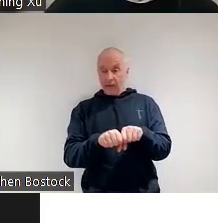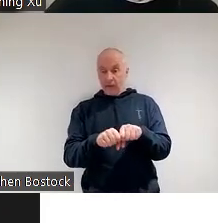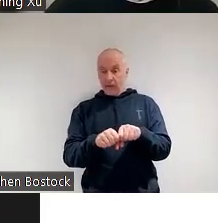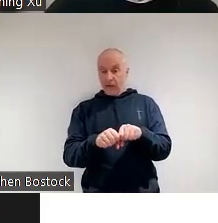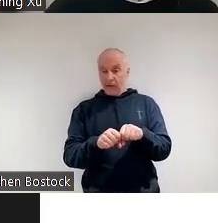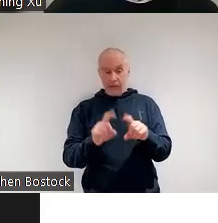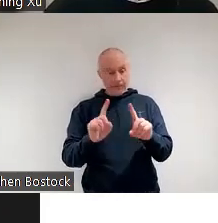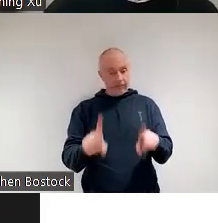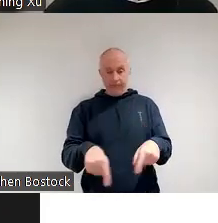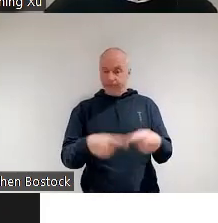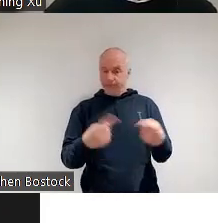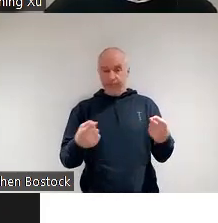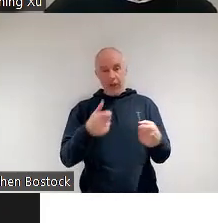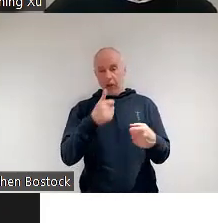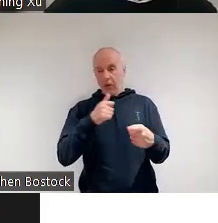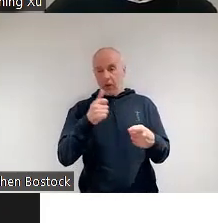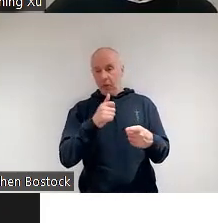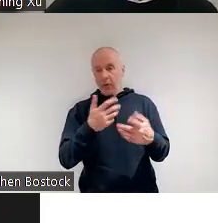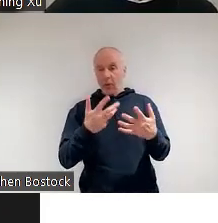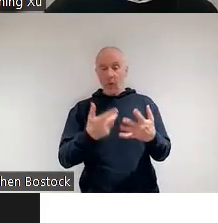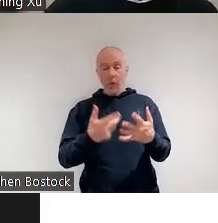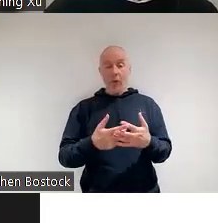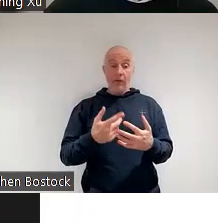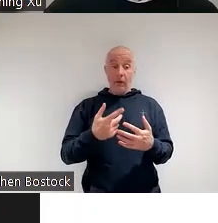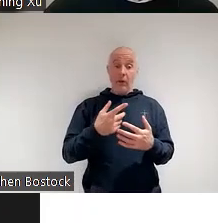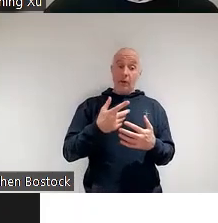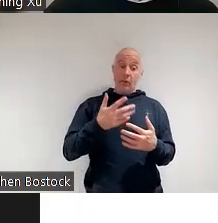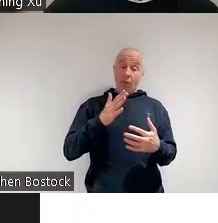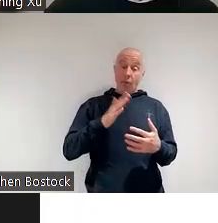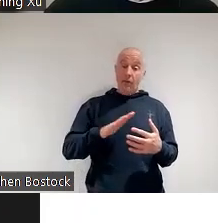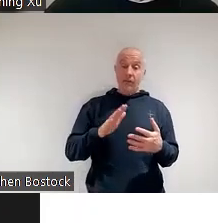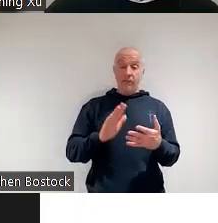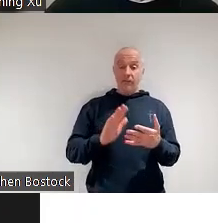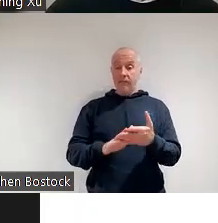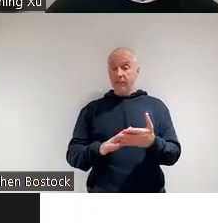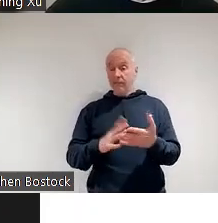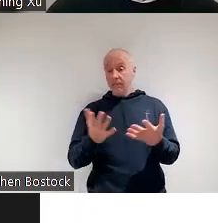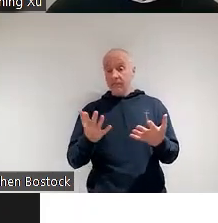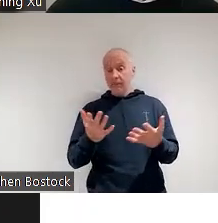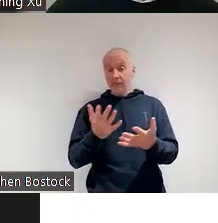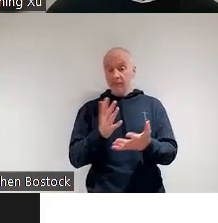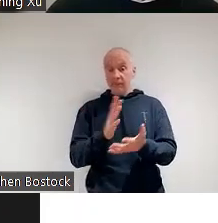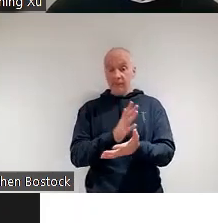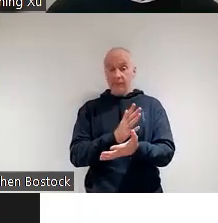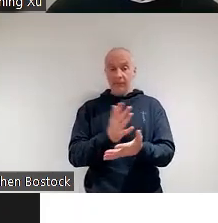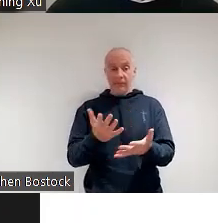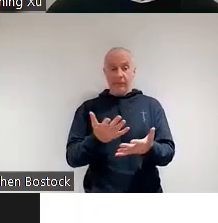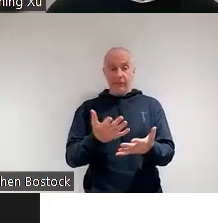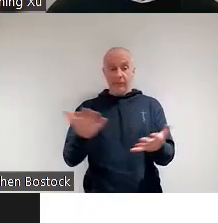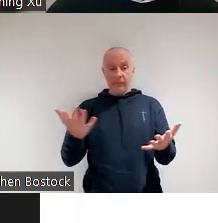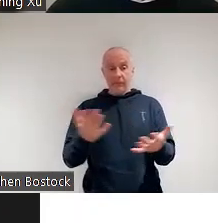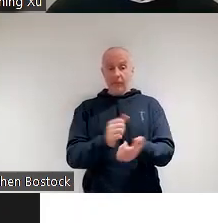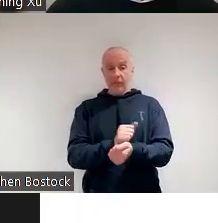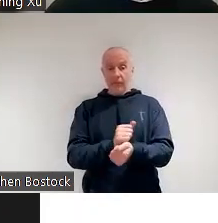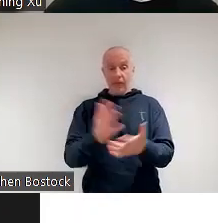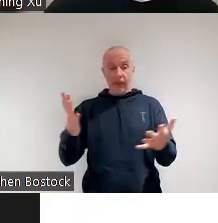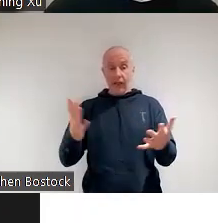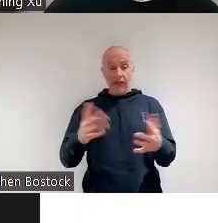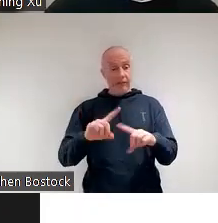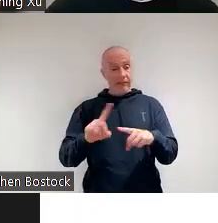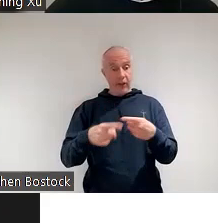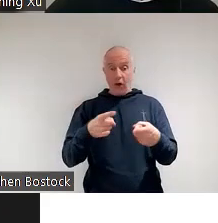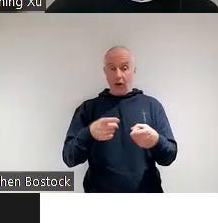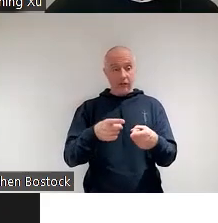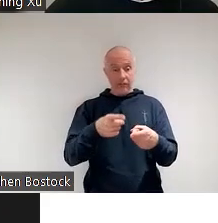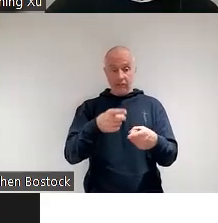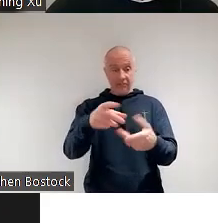be used, or if you are willing to do that, you can only let everyone to charge it by for free, because